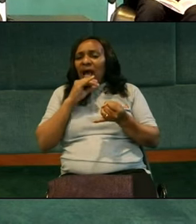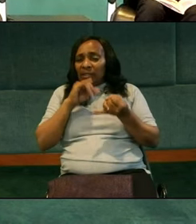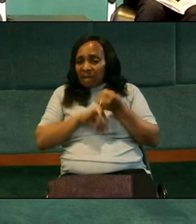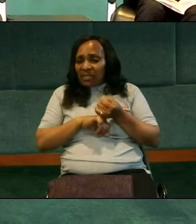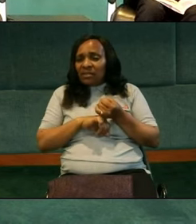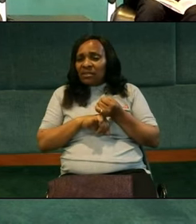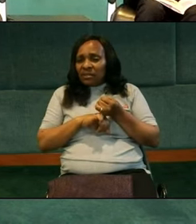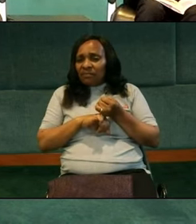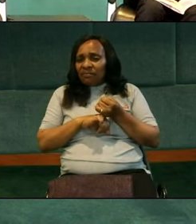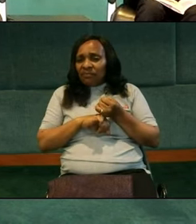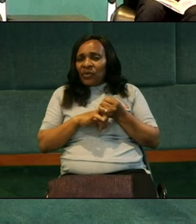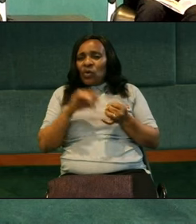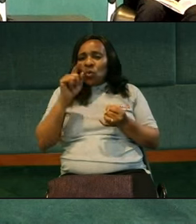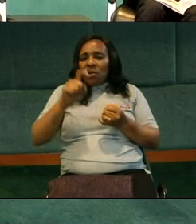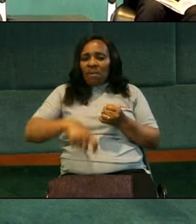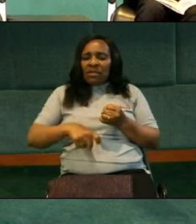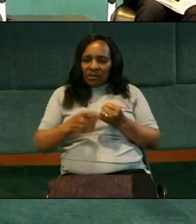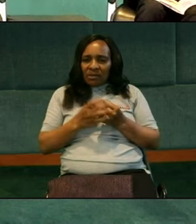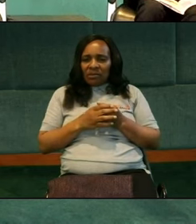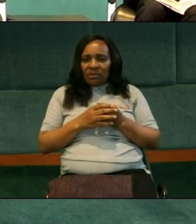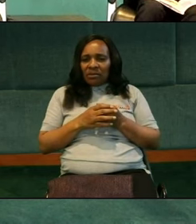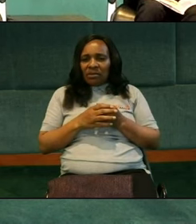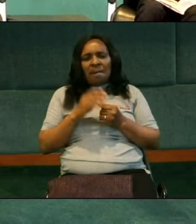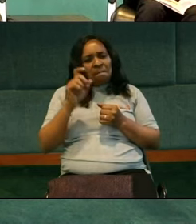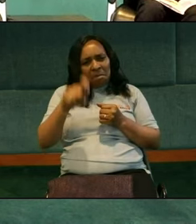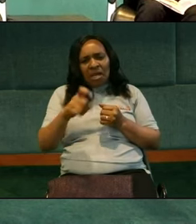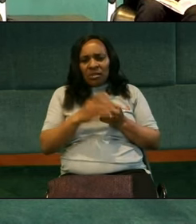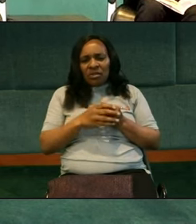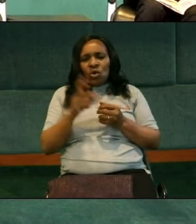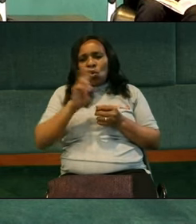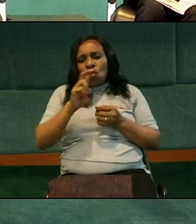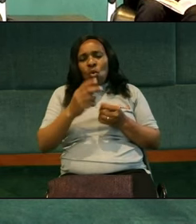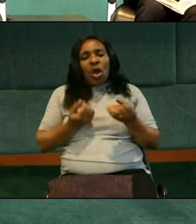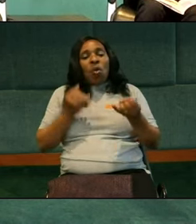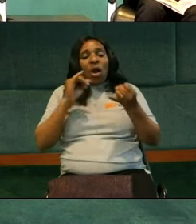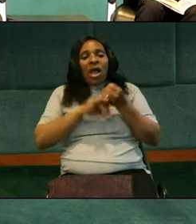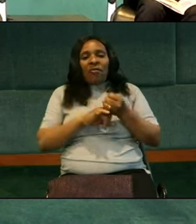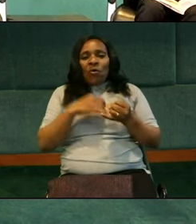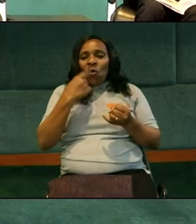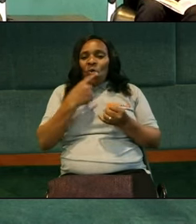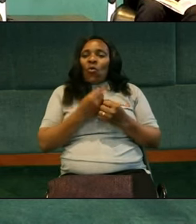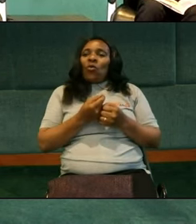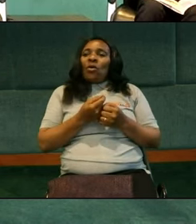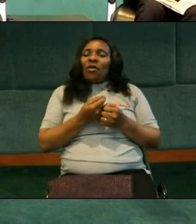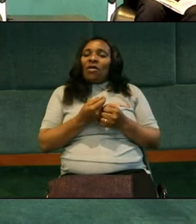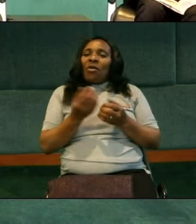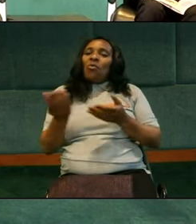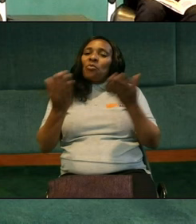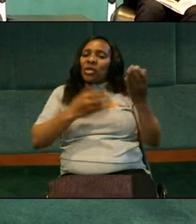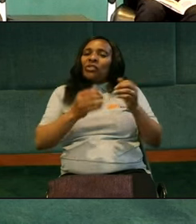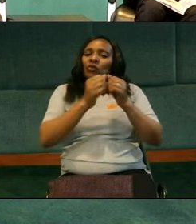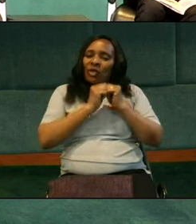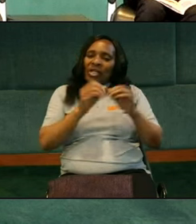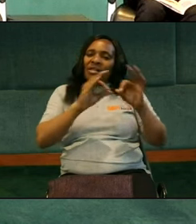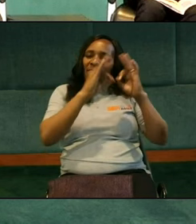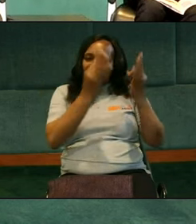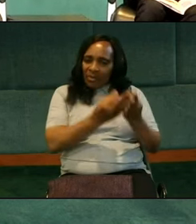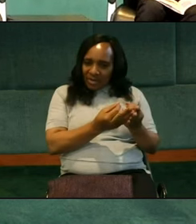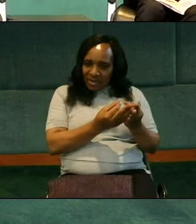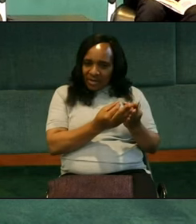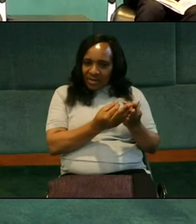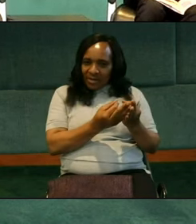We should, according to me, we should look for a wife who who brings together the family.